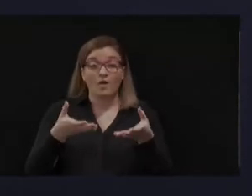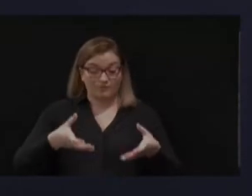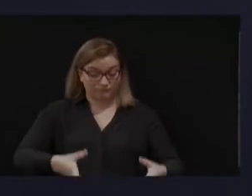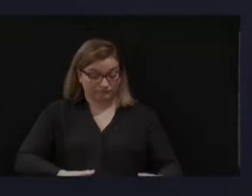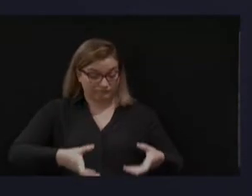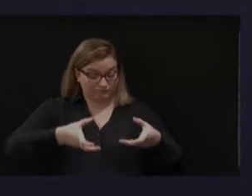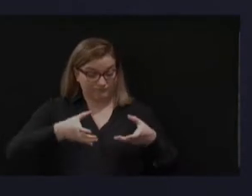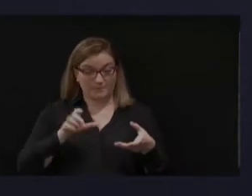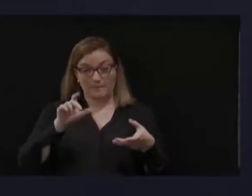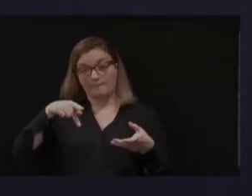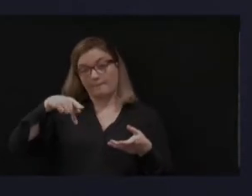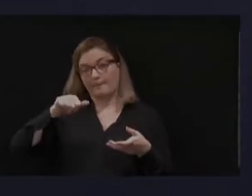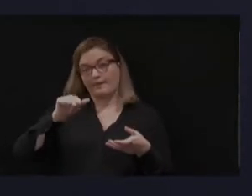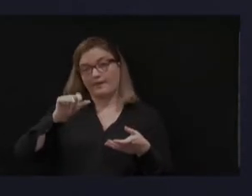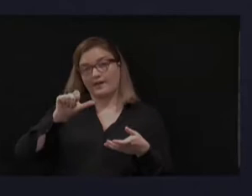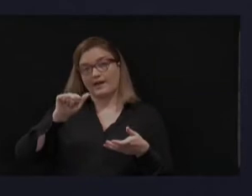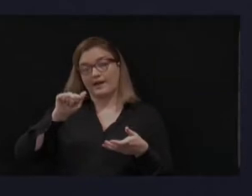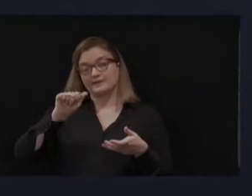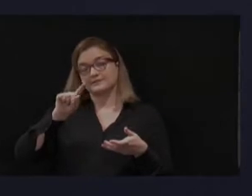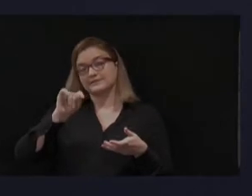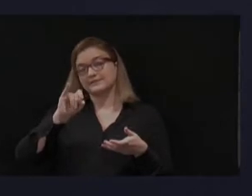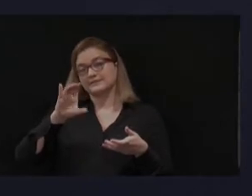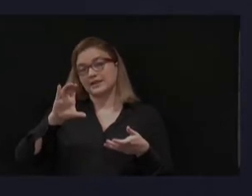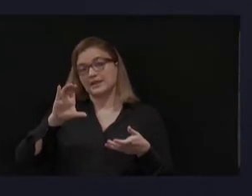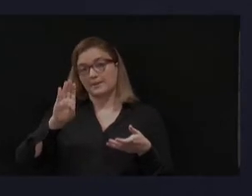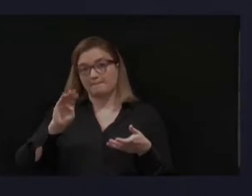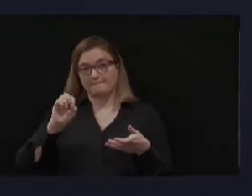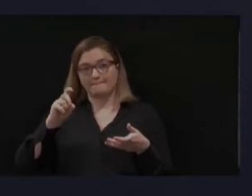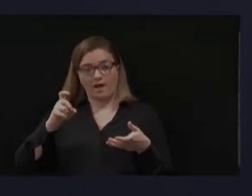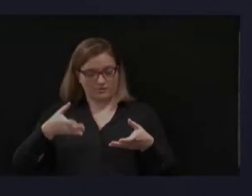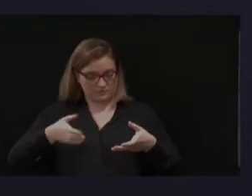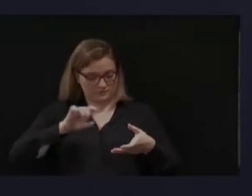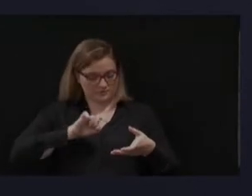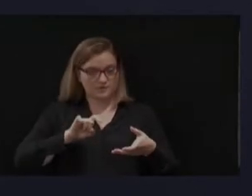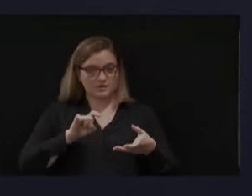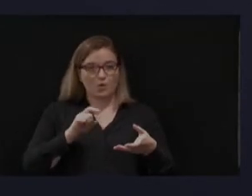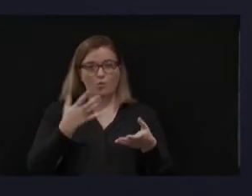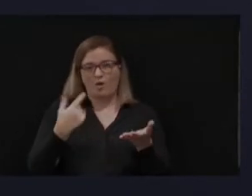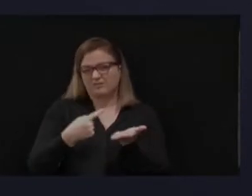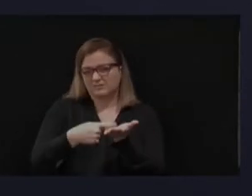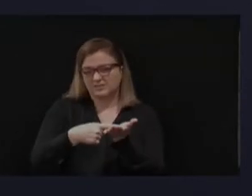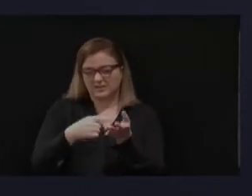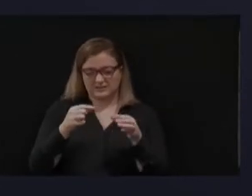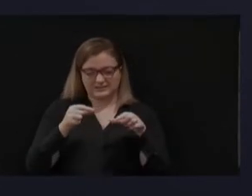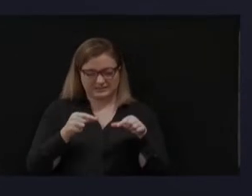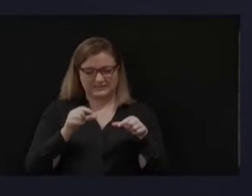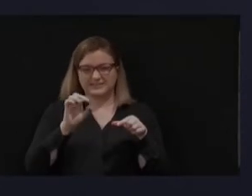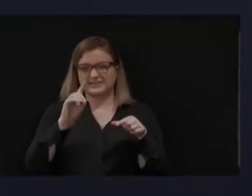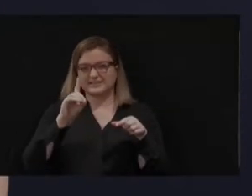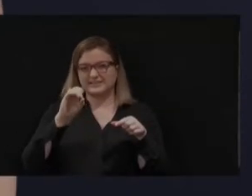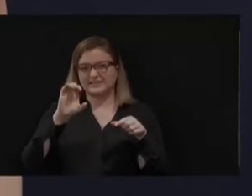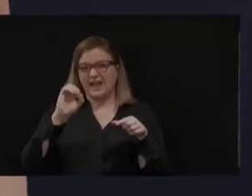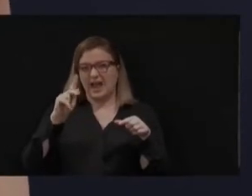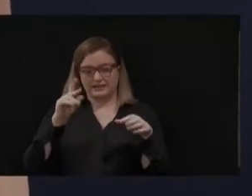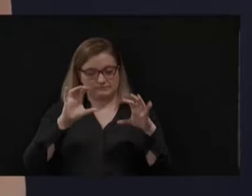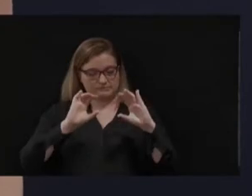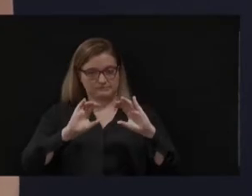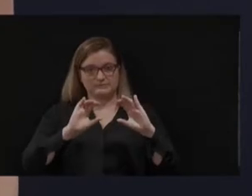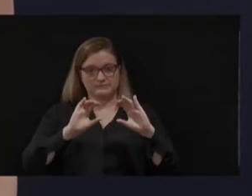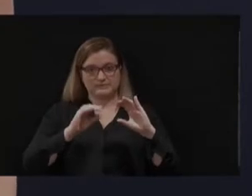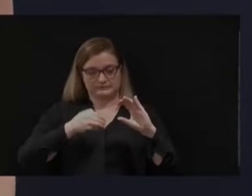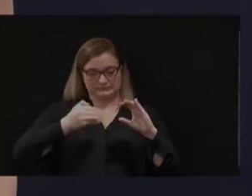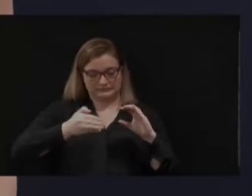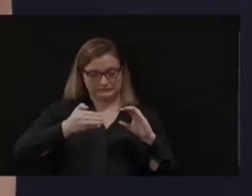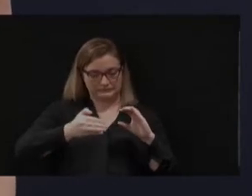go through kind of what the decks are and what they're called. So if you can find the big one, that